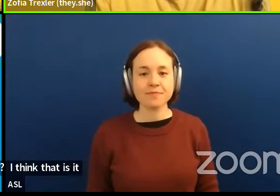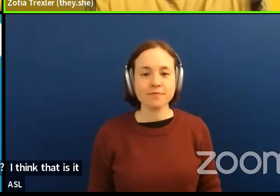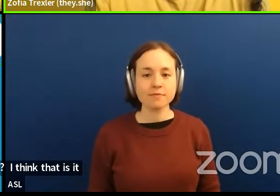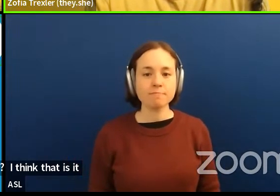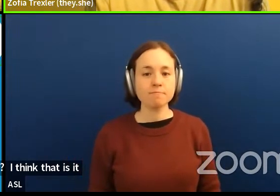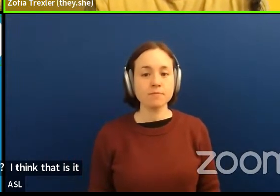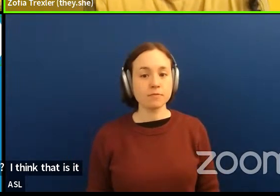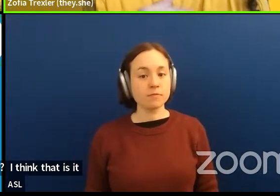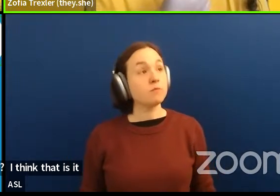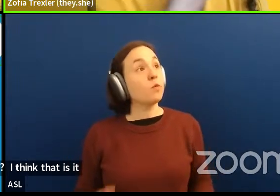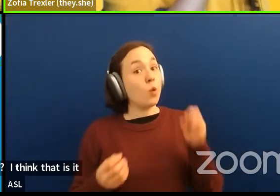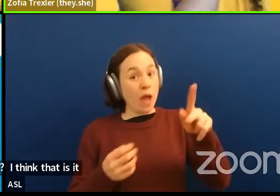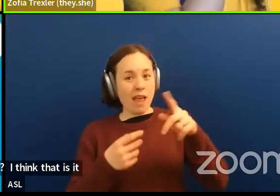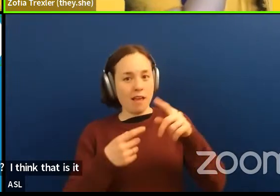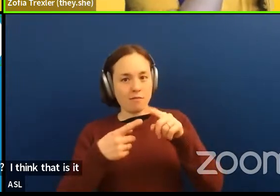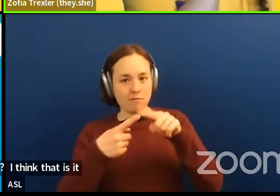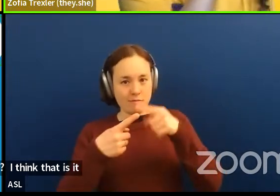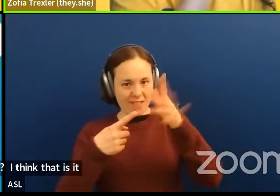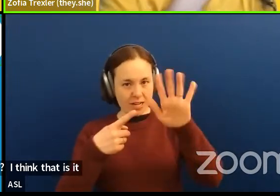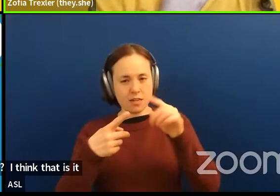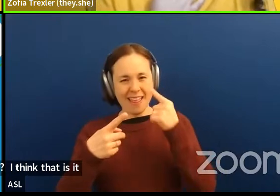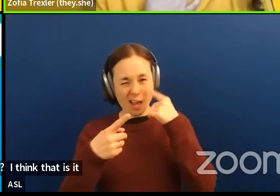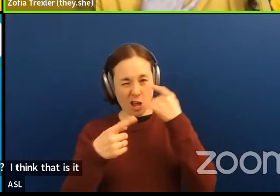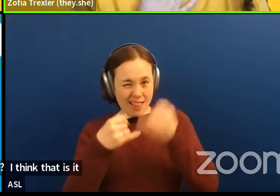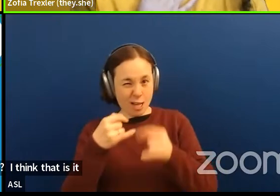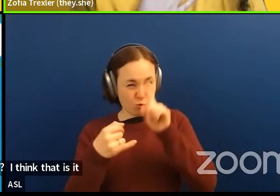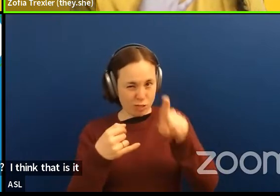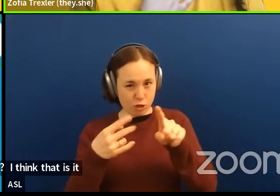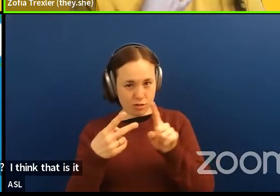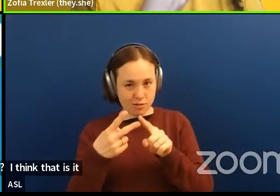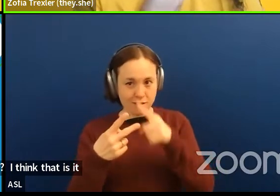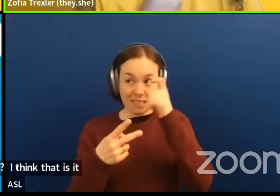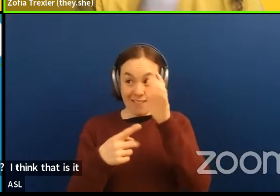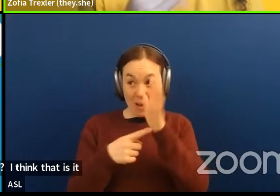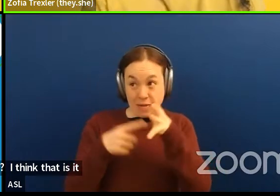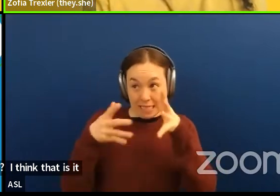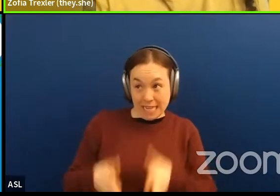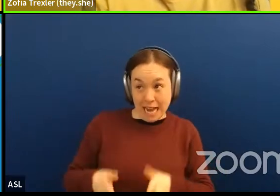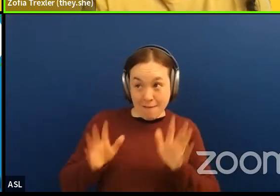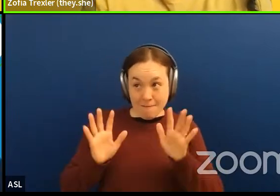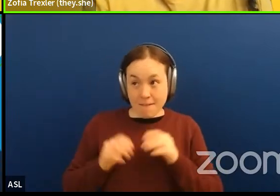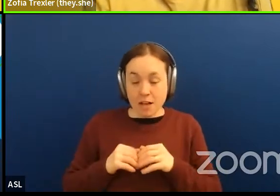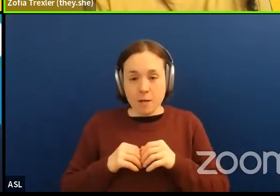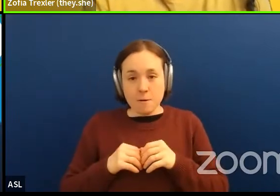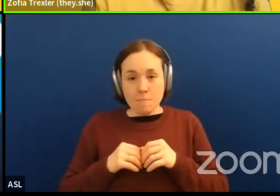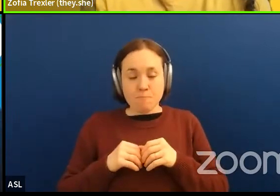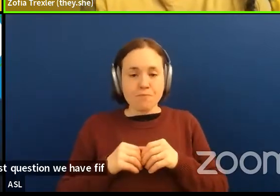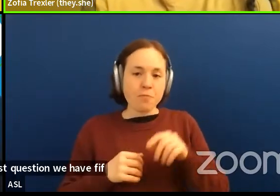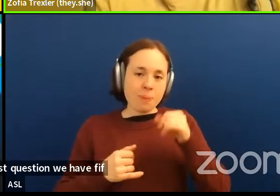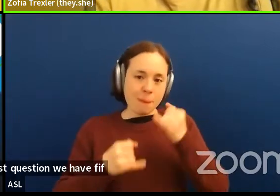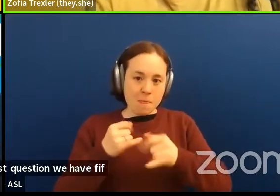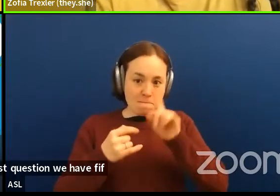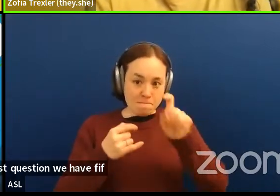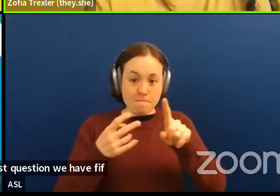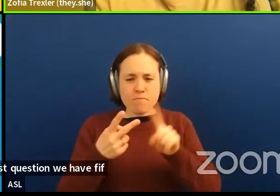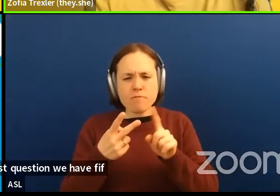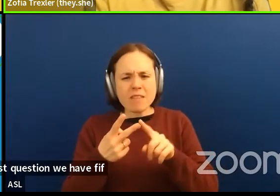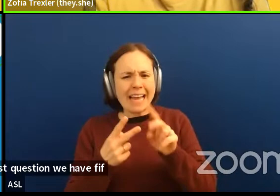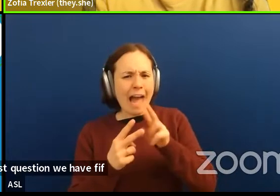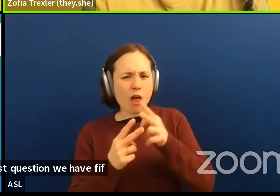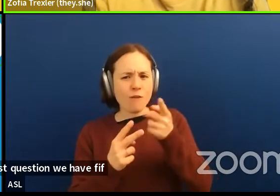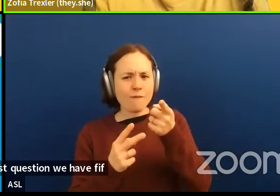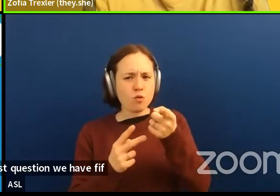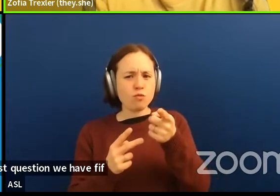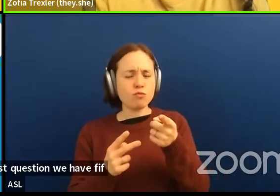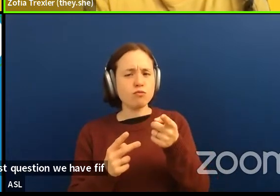We have one last question probably because we have 5 minutes left. And the question is, did either of you participate in